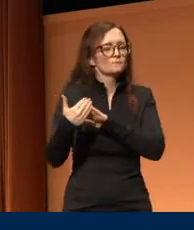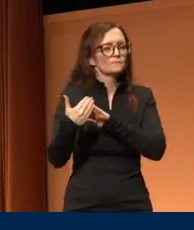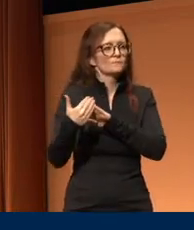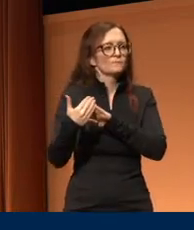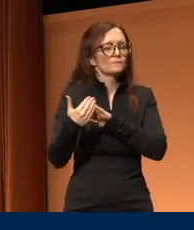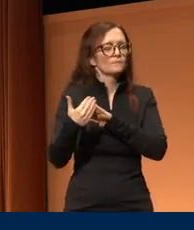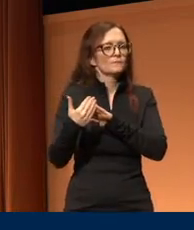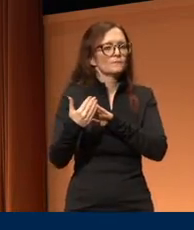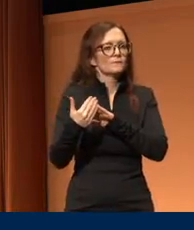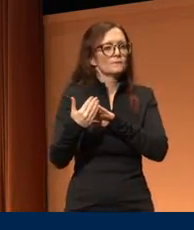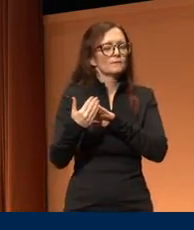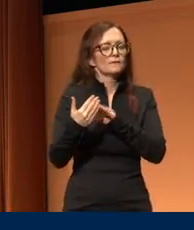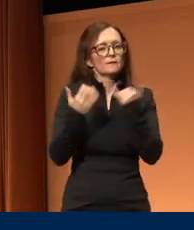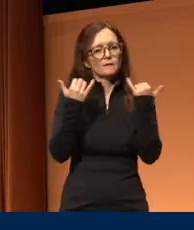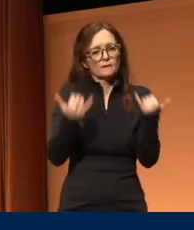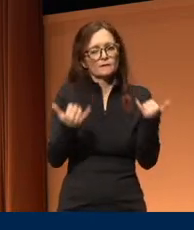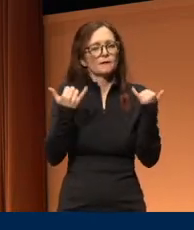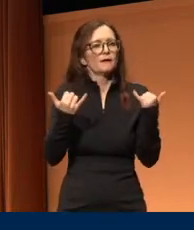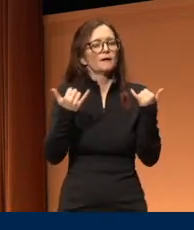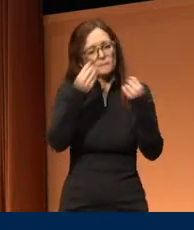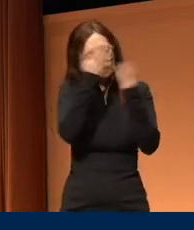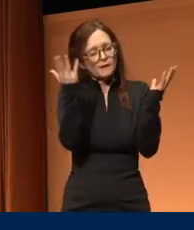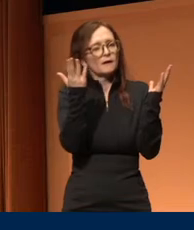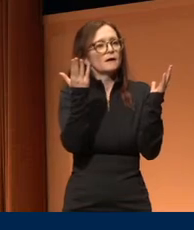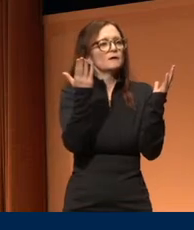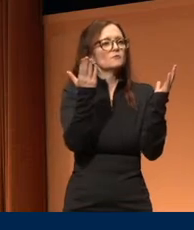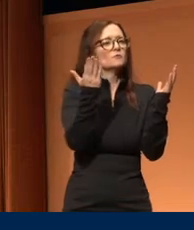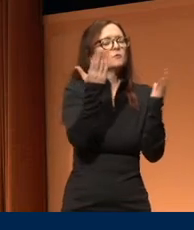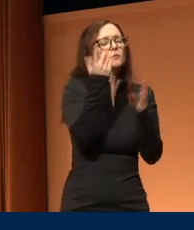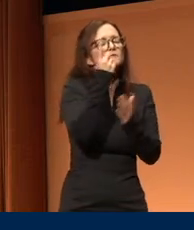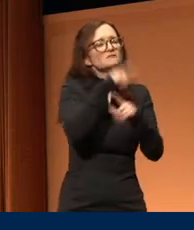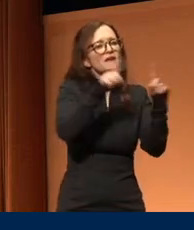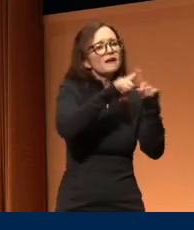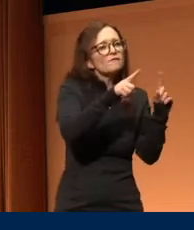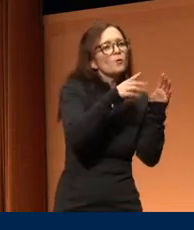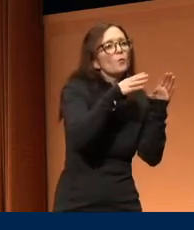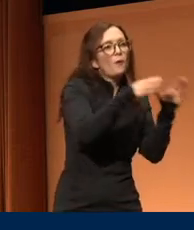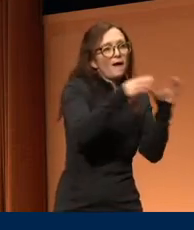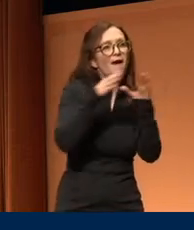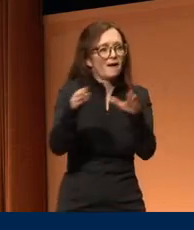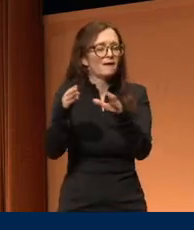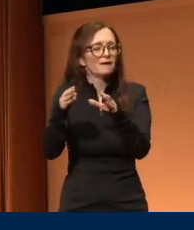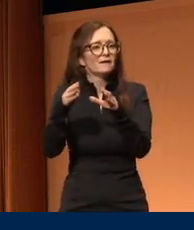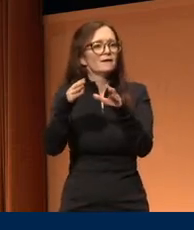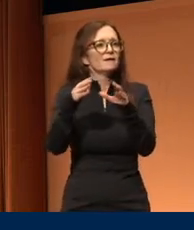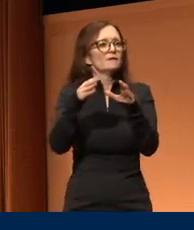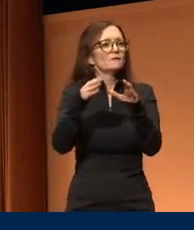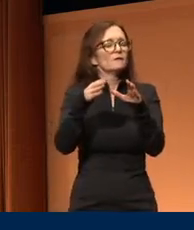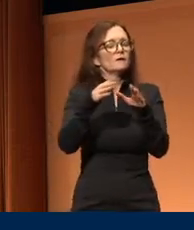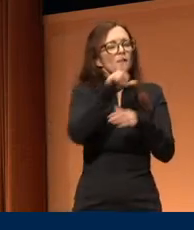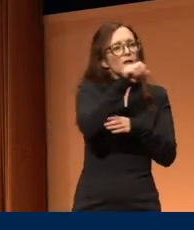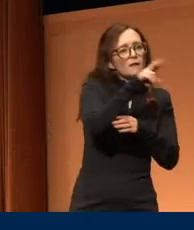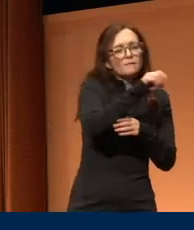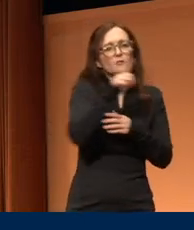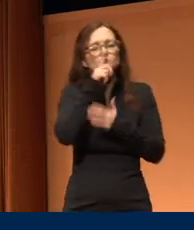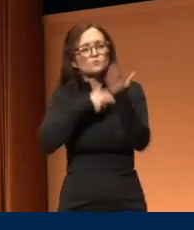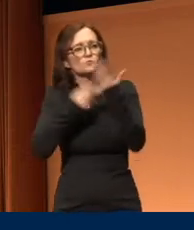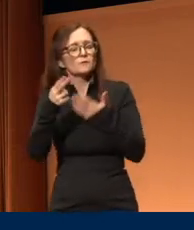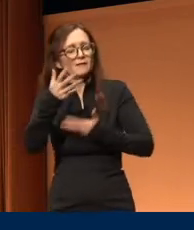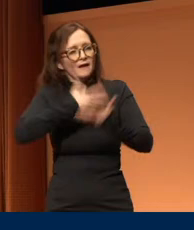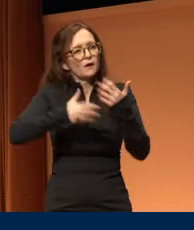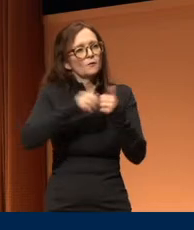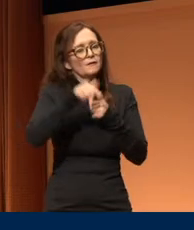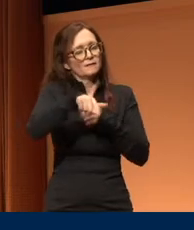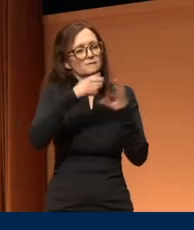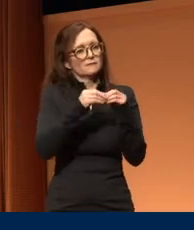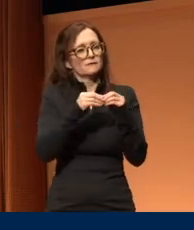Let me now illustrate the ways truth and love interacted in the context of these French citizens' assemblies. For one thing,